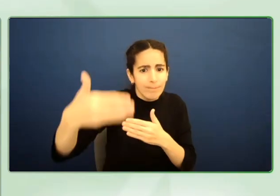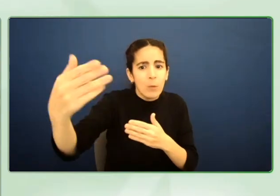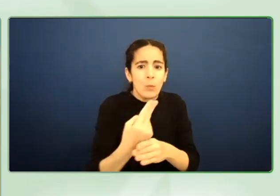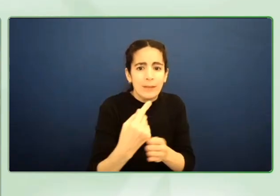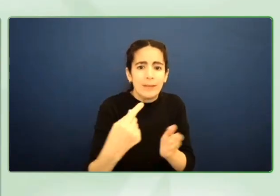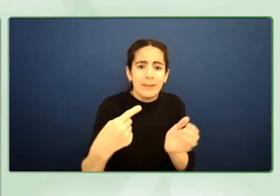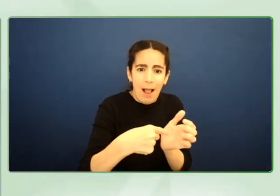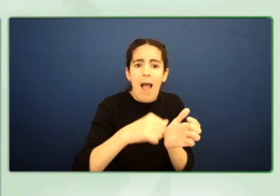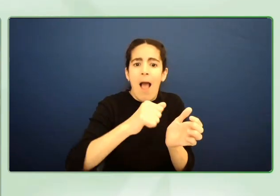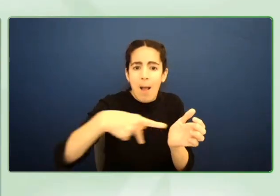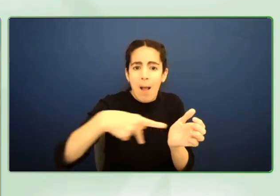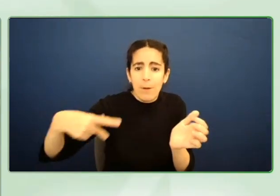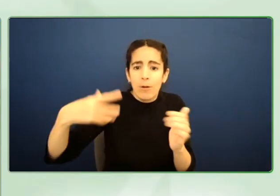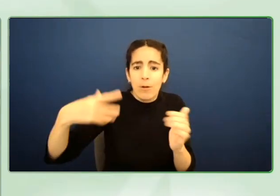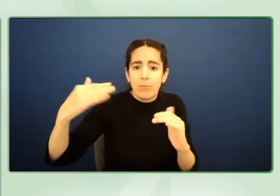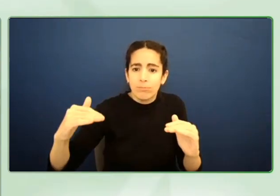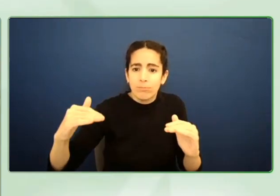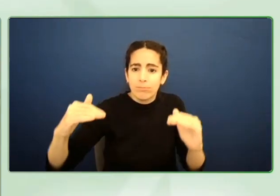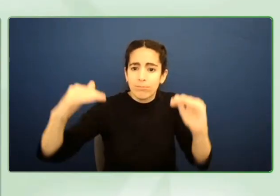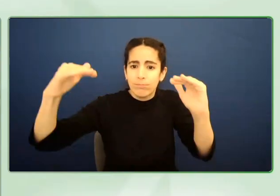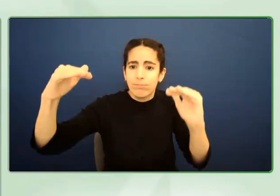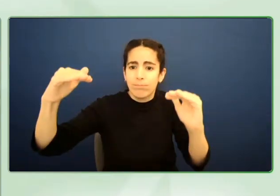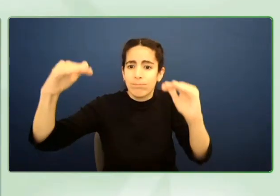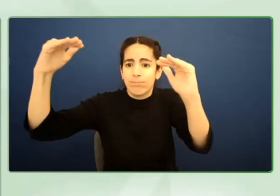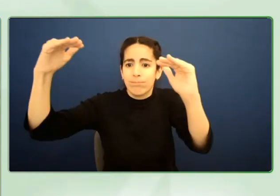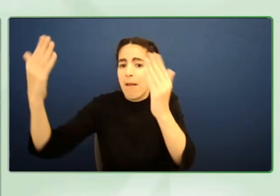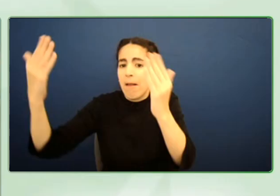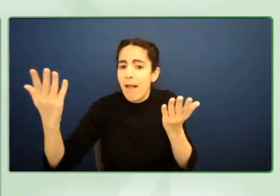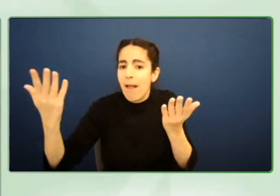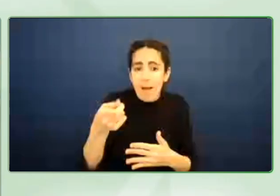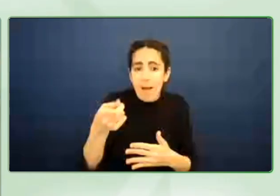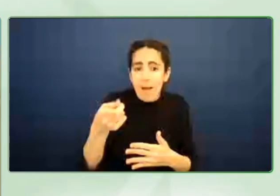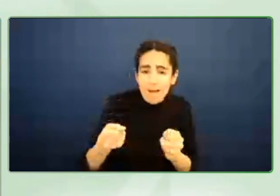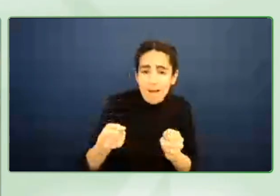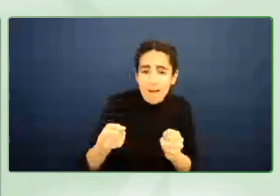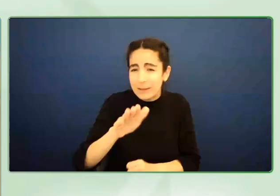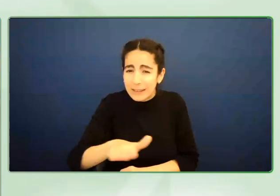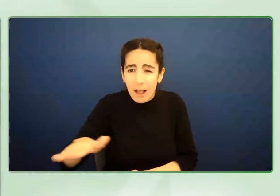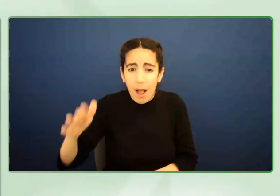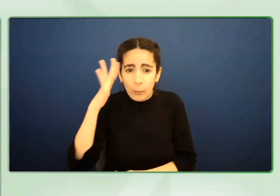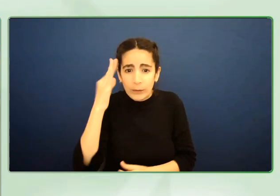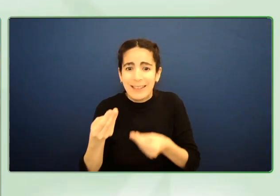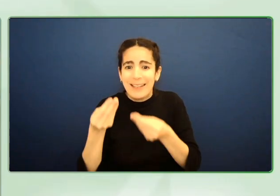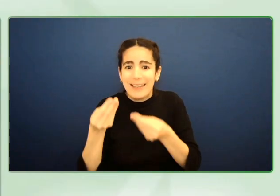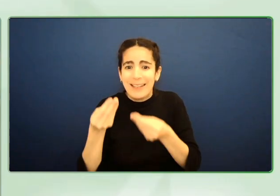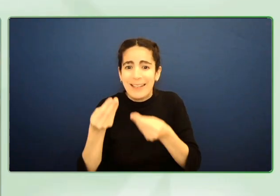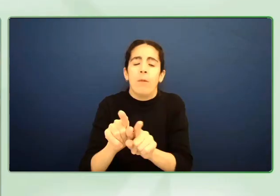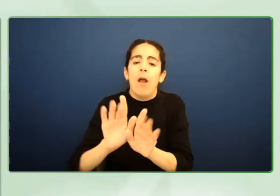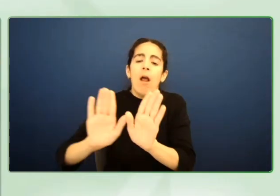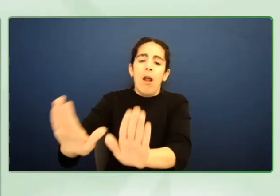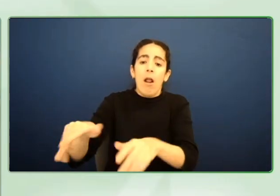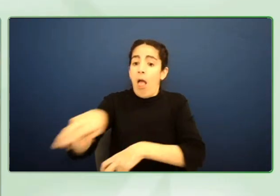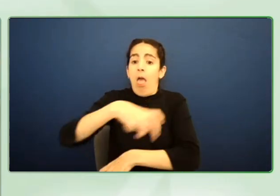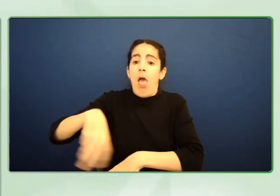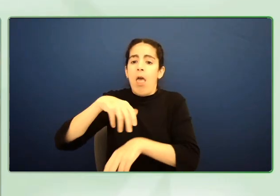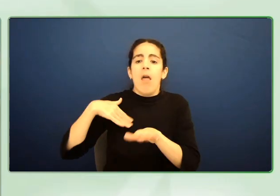you have a child with autism and you give him YouTube just to entertain him or to calm him down, that child is not going to, tomorrow it's not going to